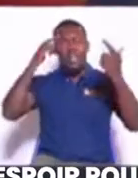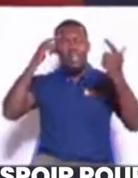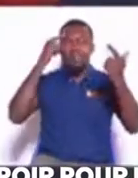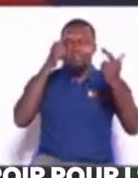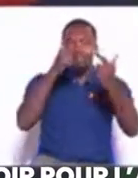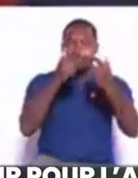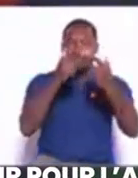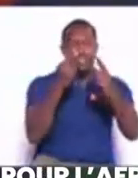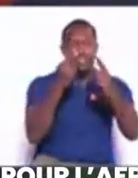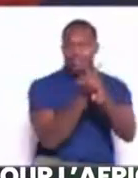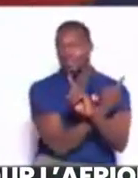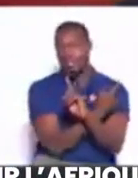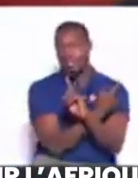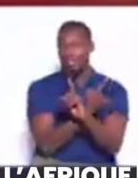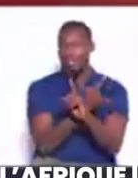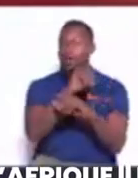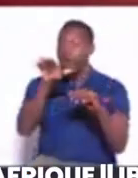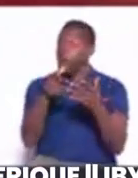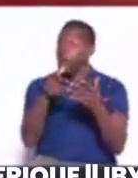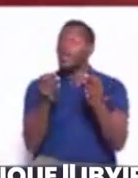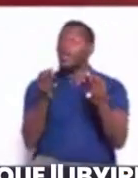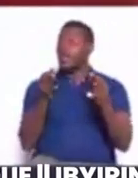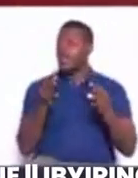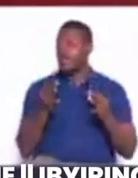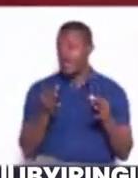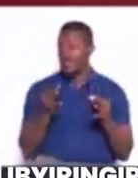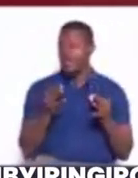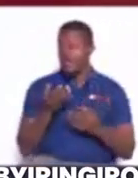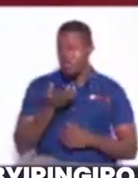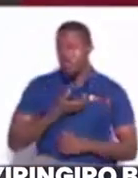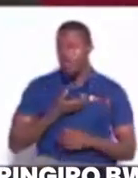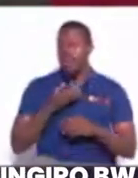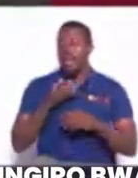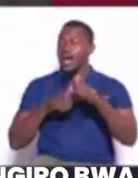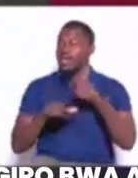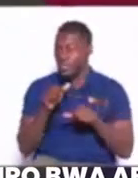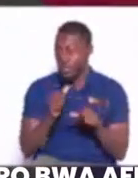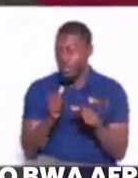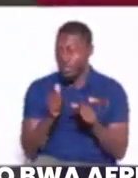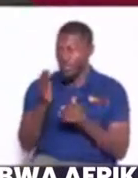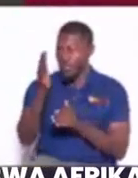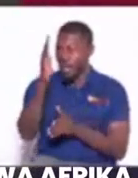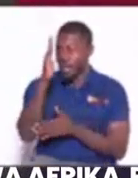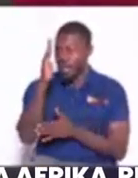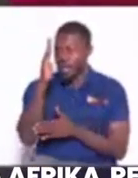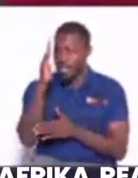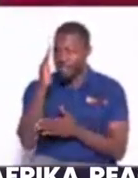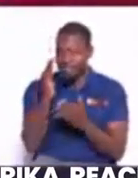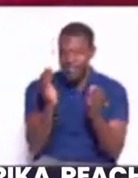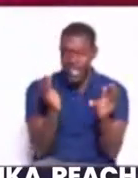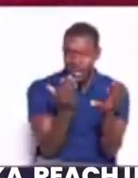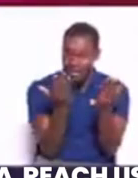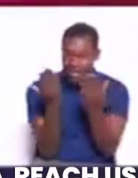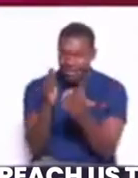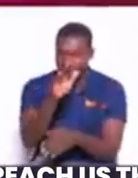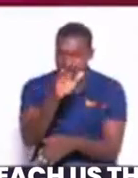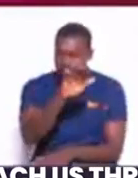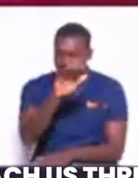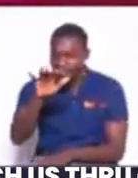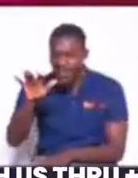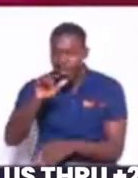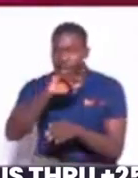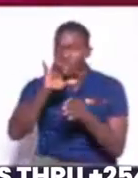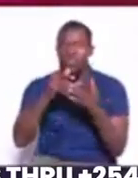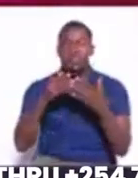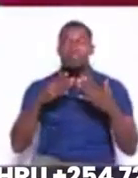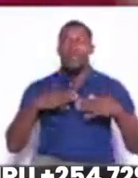we are accountable for our actions, and God calls us to live godly lives through his grace of